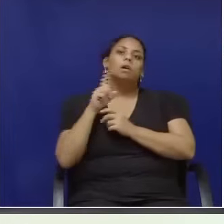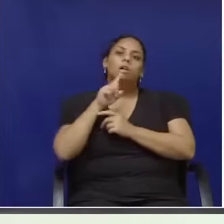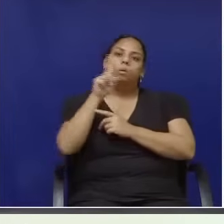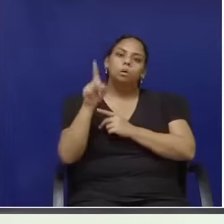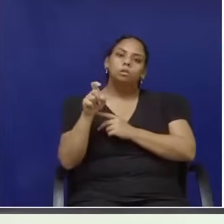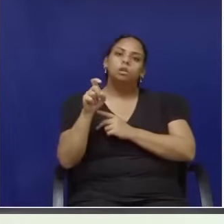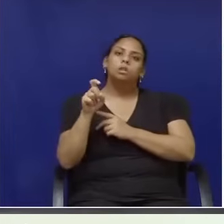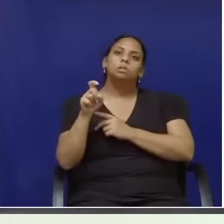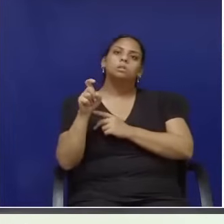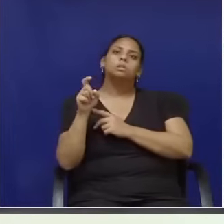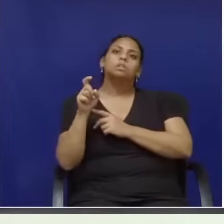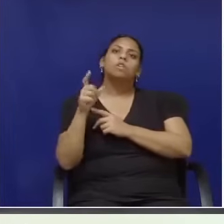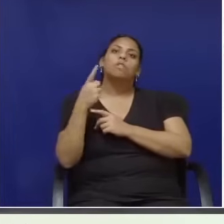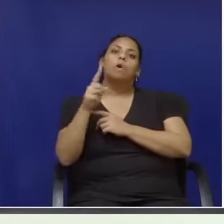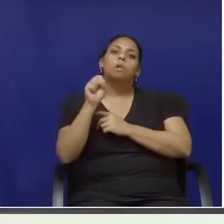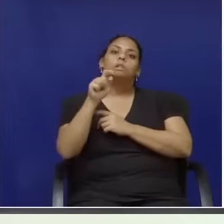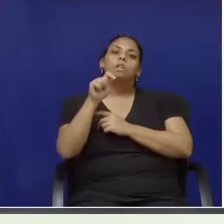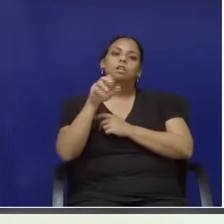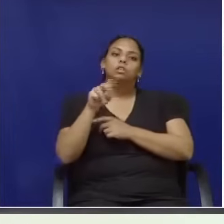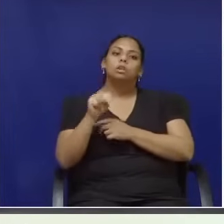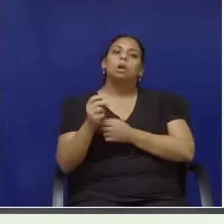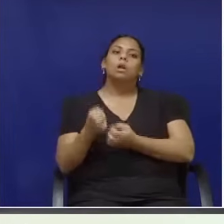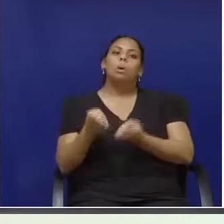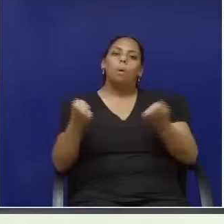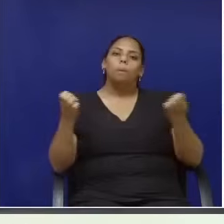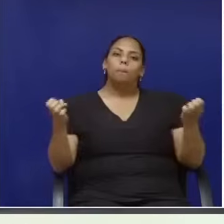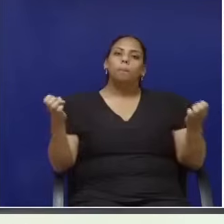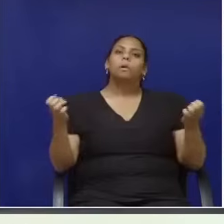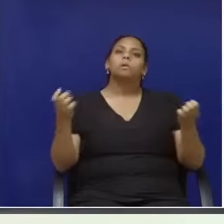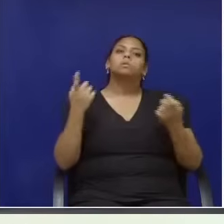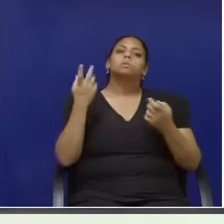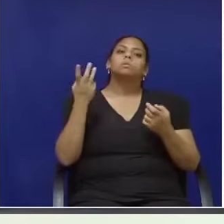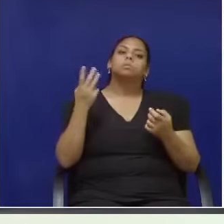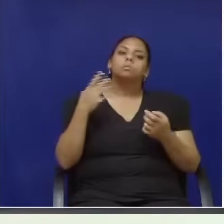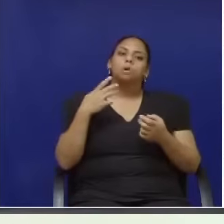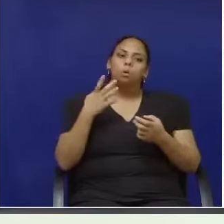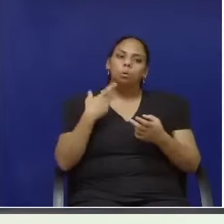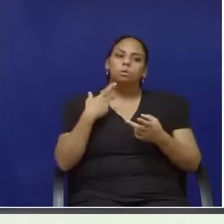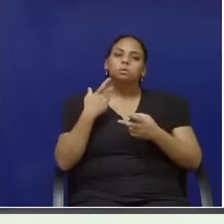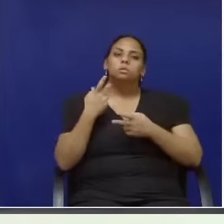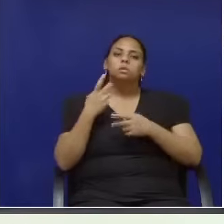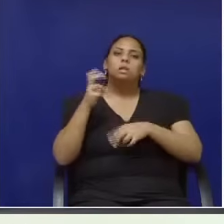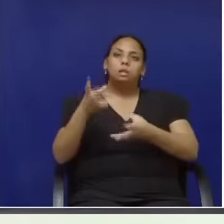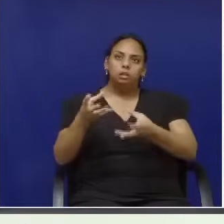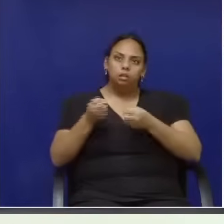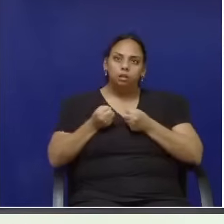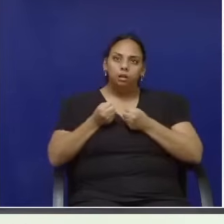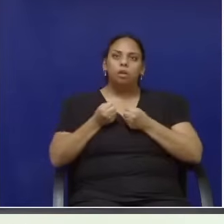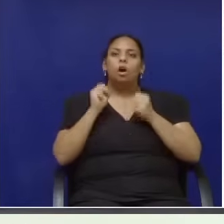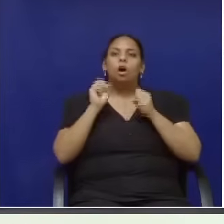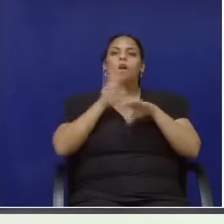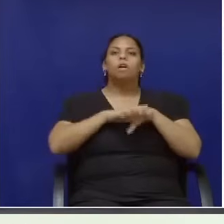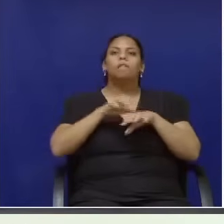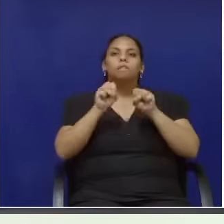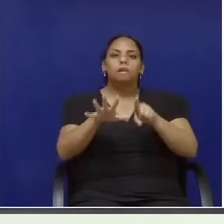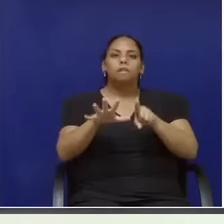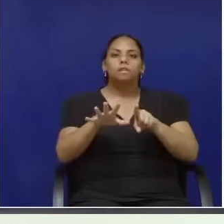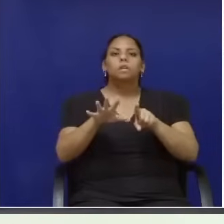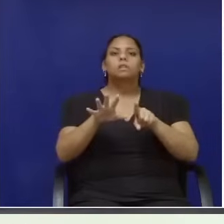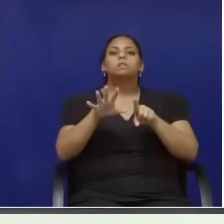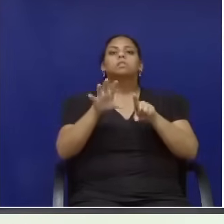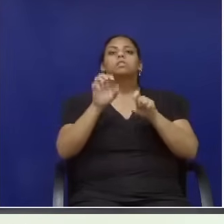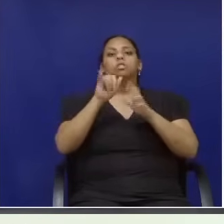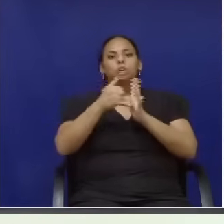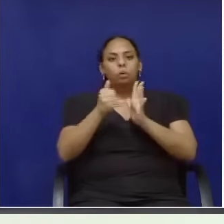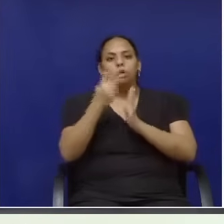requested equipment for the station through the annual demand plan process which was received on 15 January